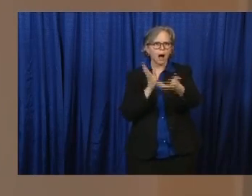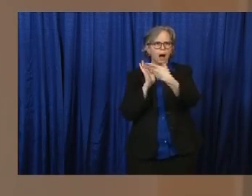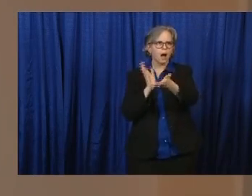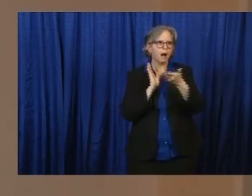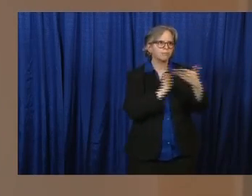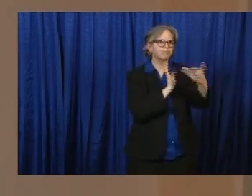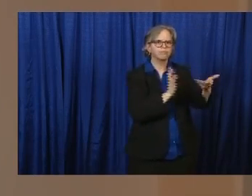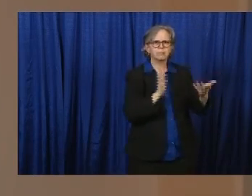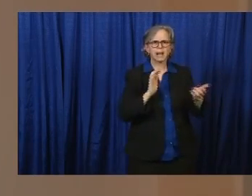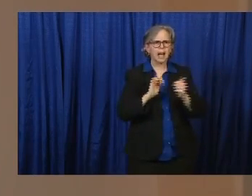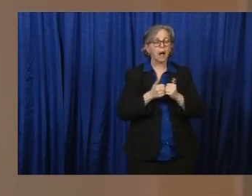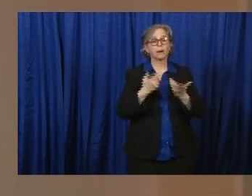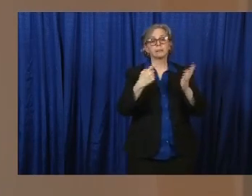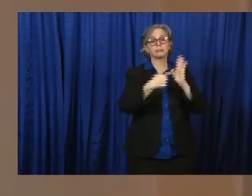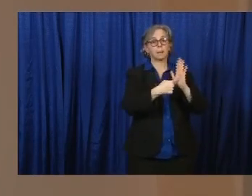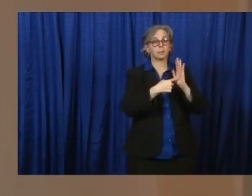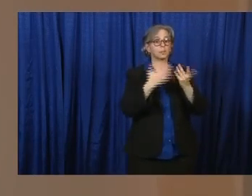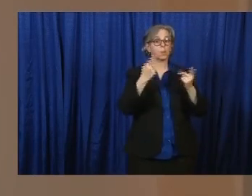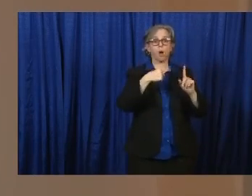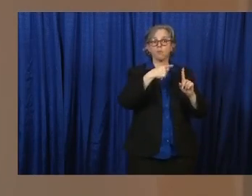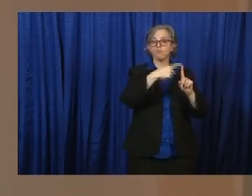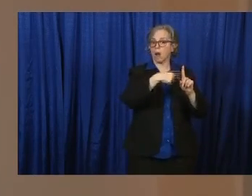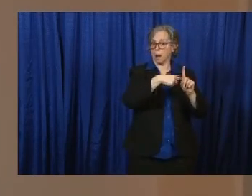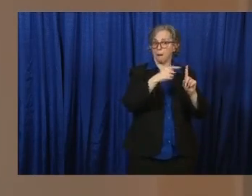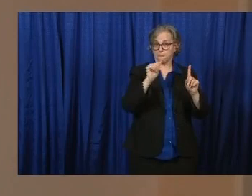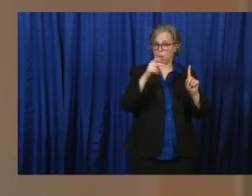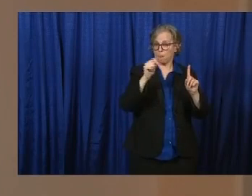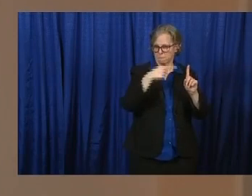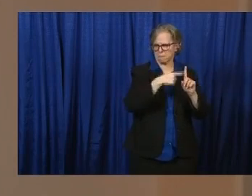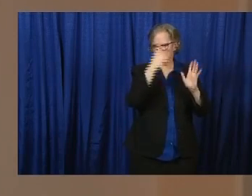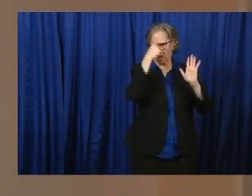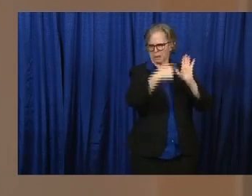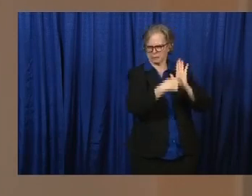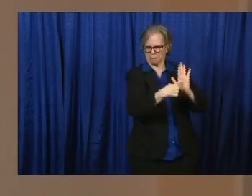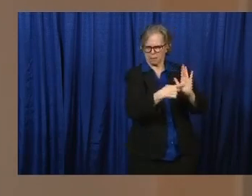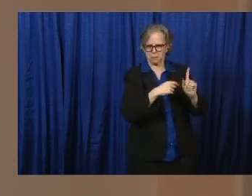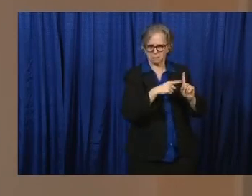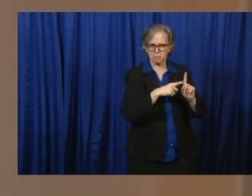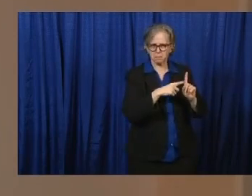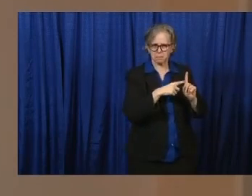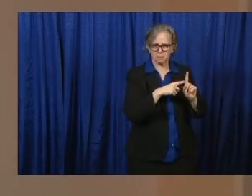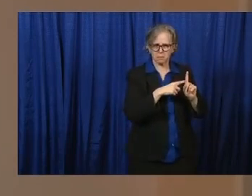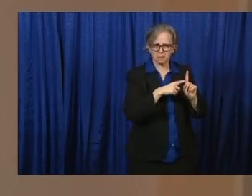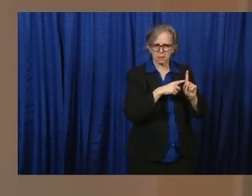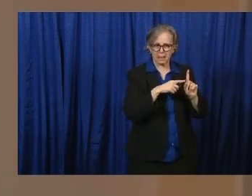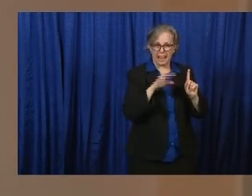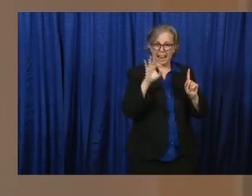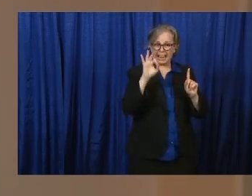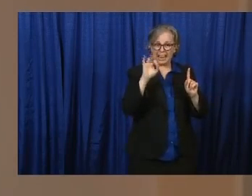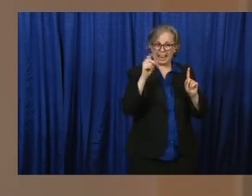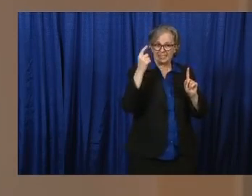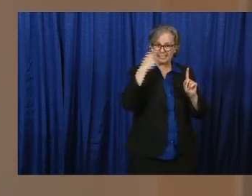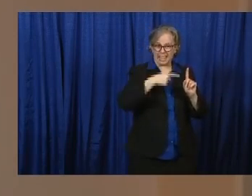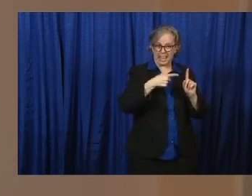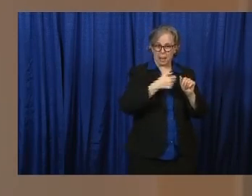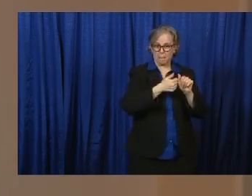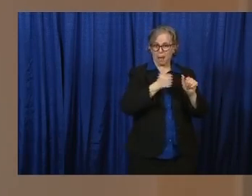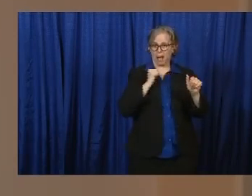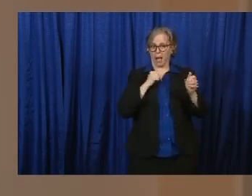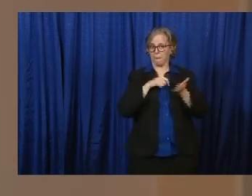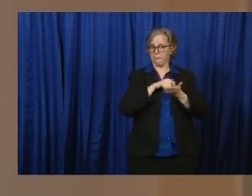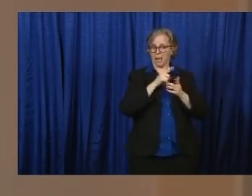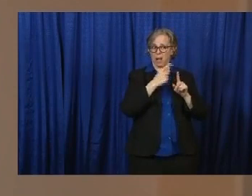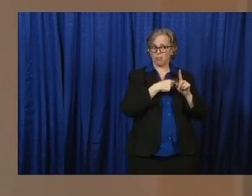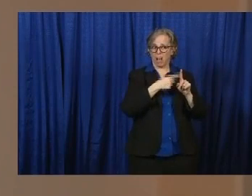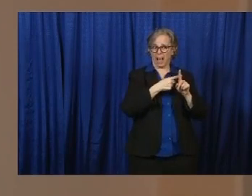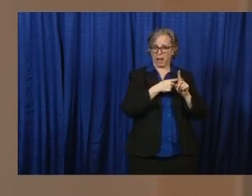somebody who has an apartment to evict somebody for 90 days, and we've said that, and we're working with the court system to make sure that that